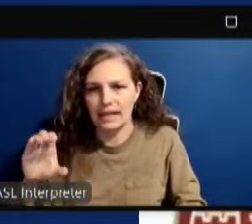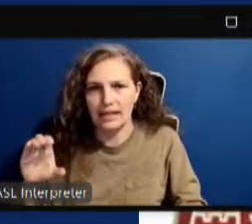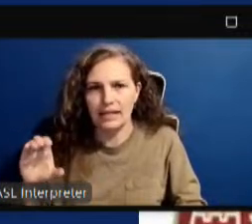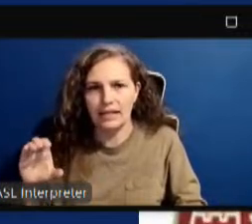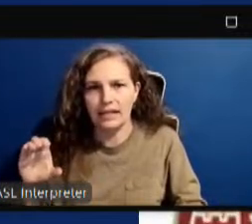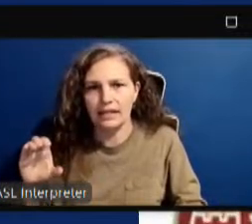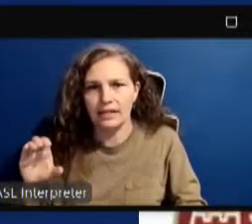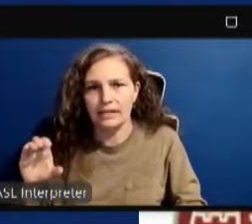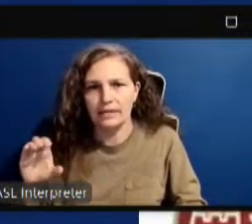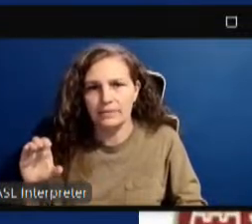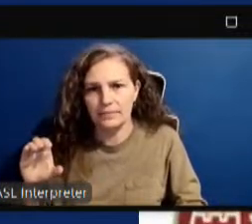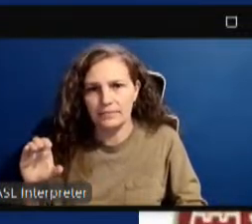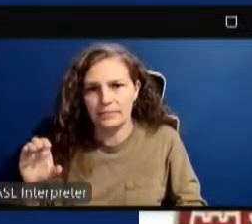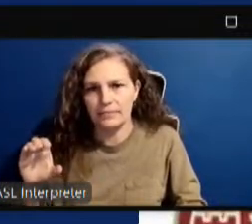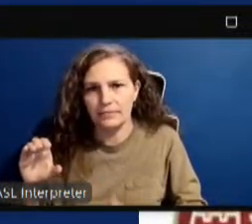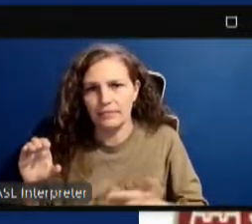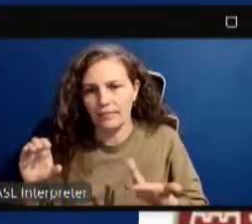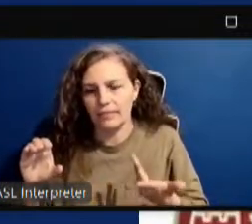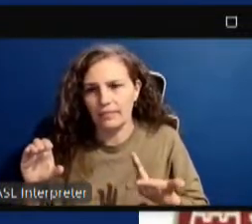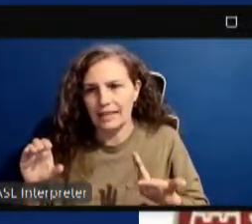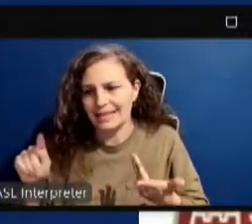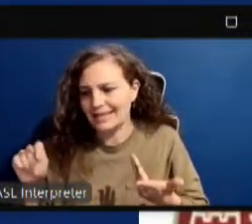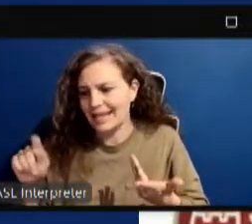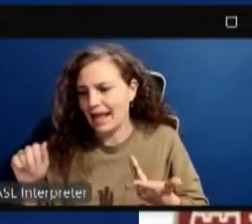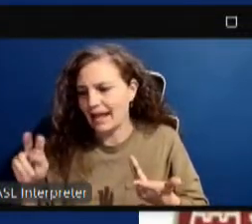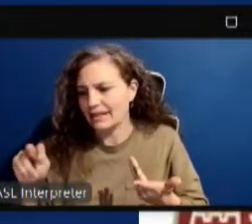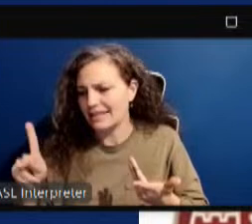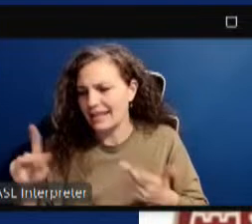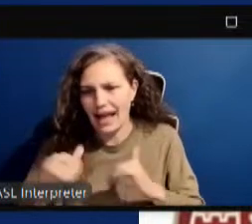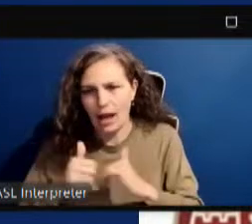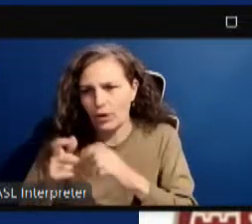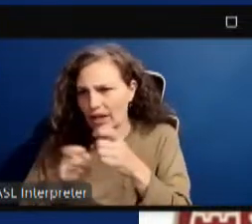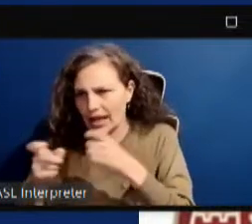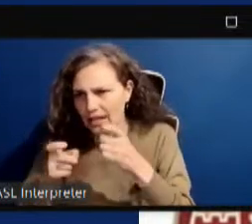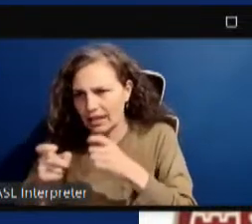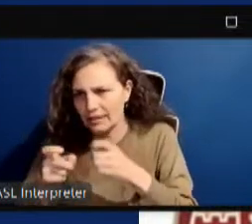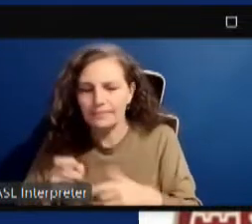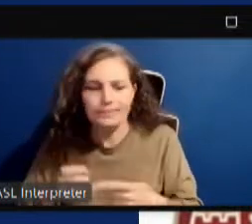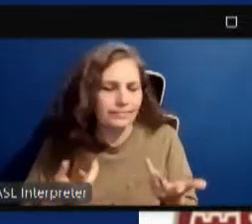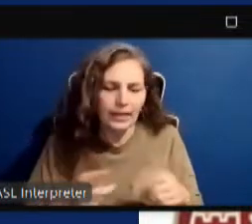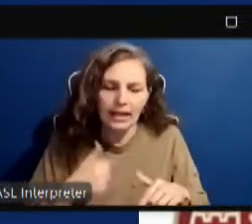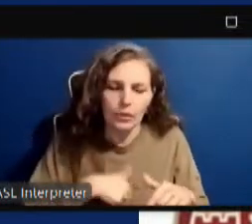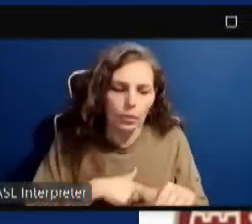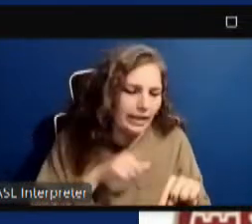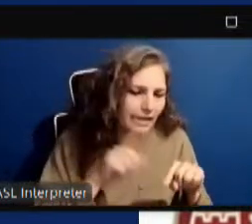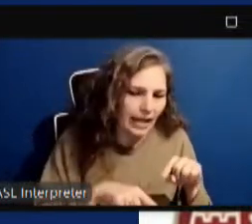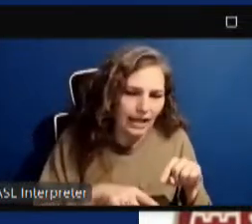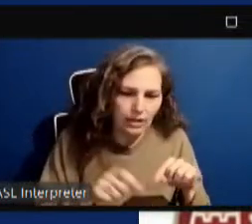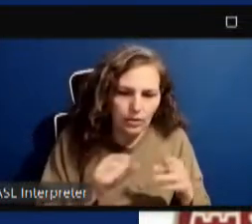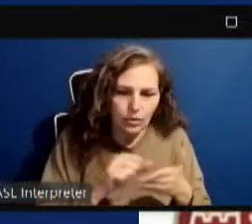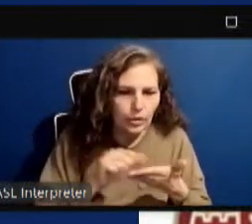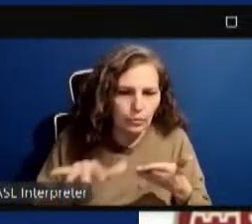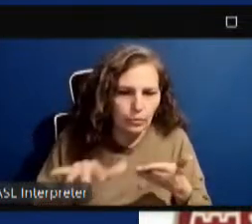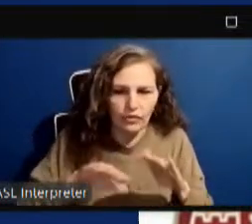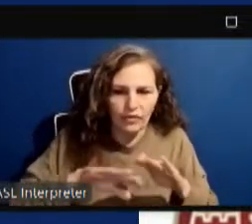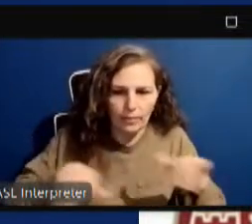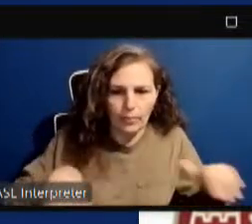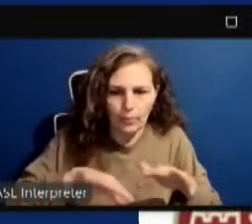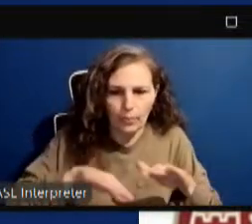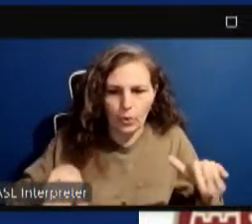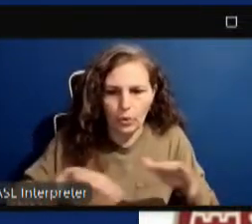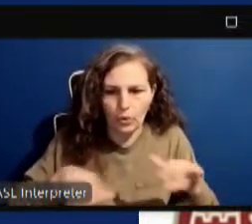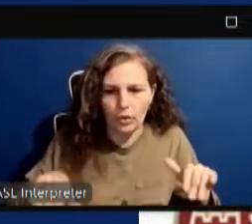Yeah, so pools are not eligible to be removed unless they are within the ash